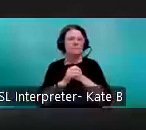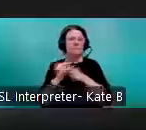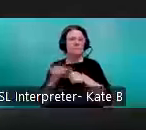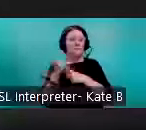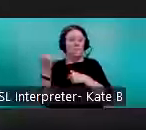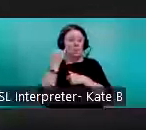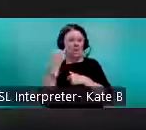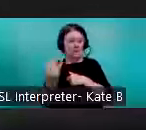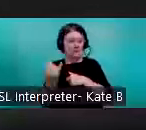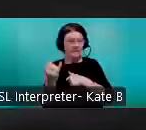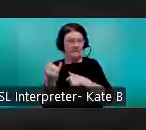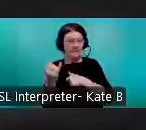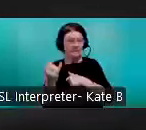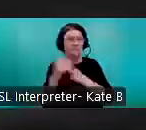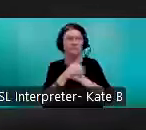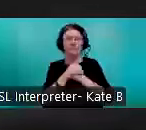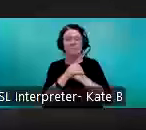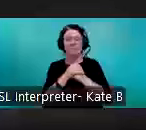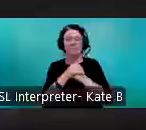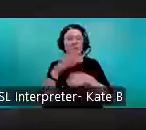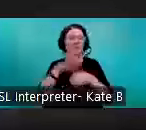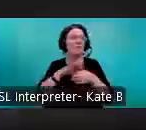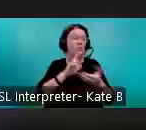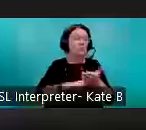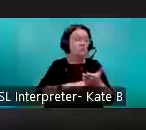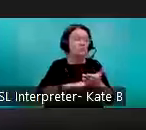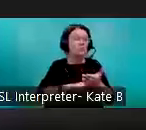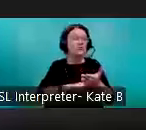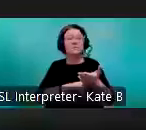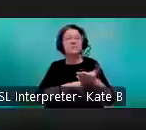that you can get involved in are, voter registration drives,